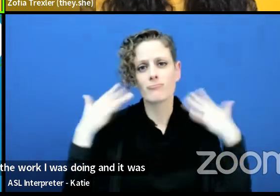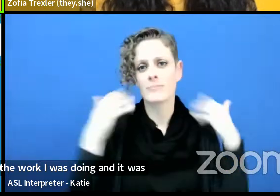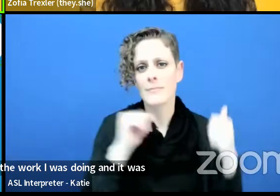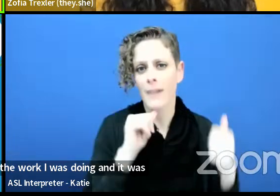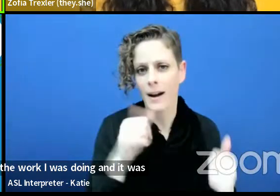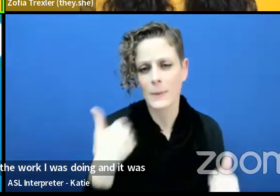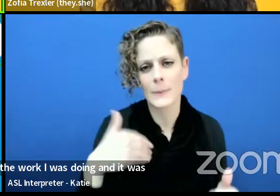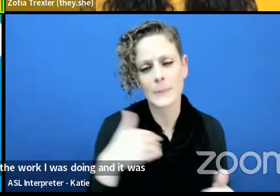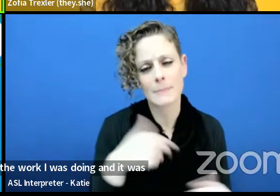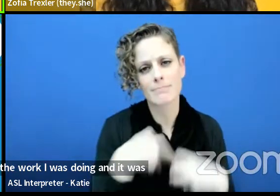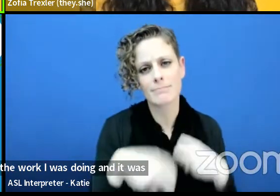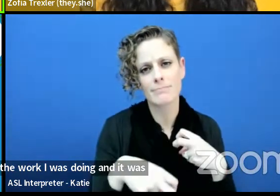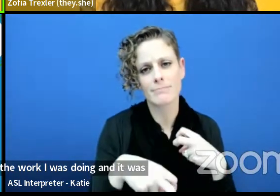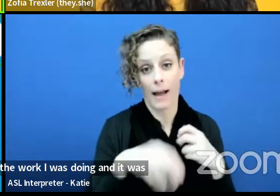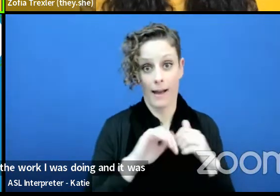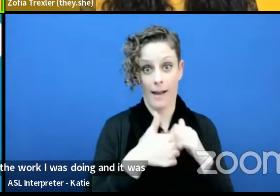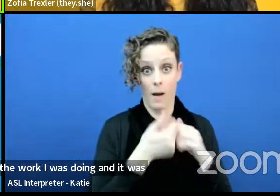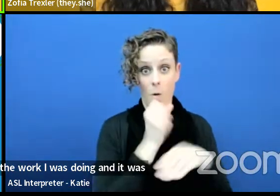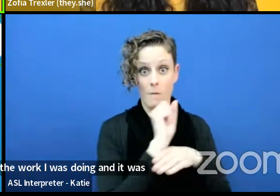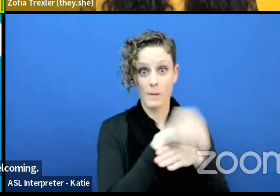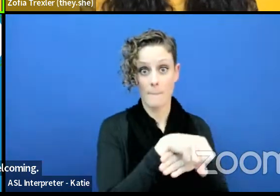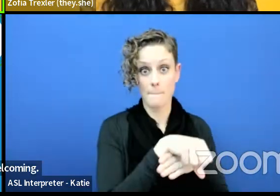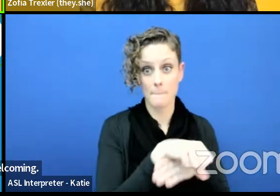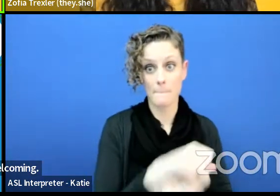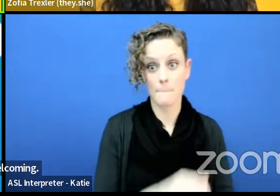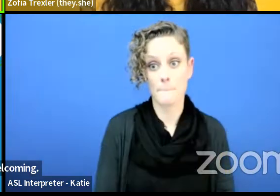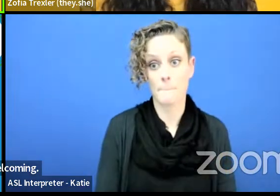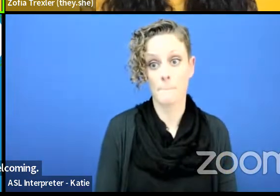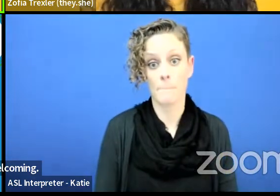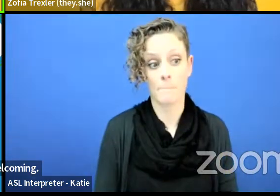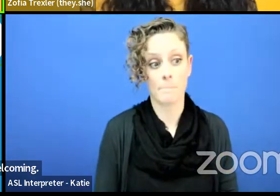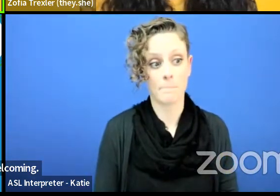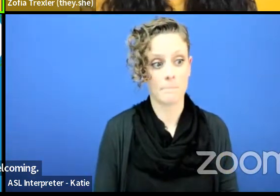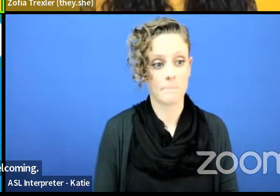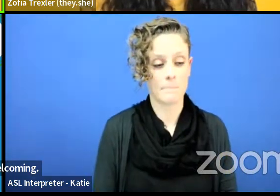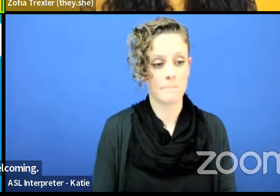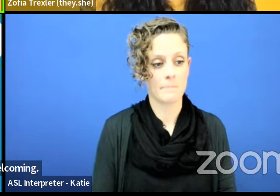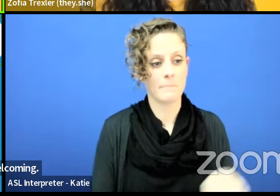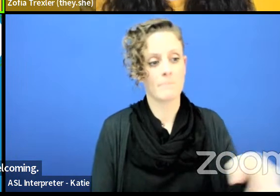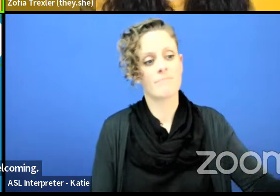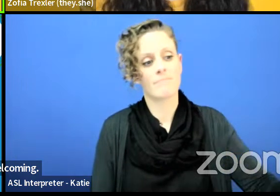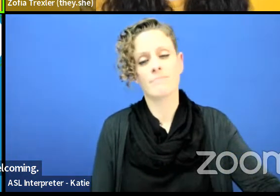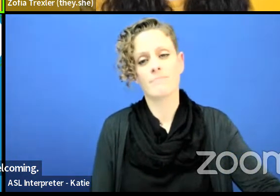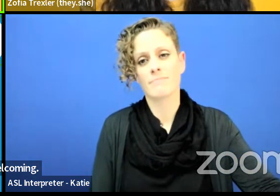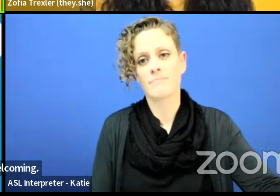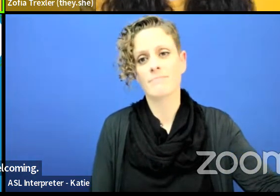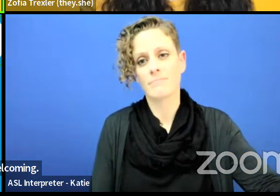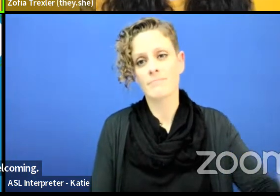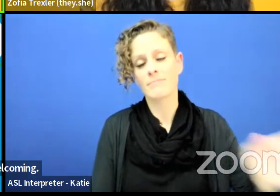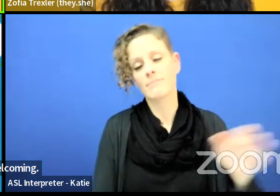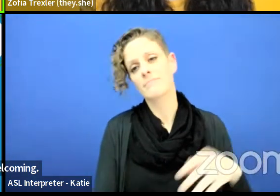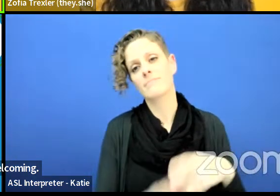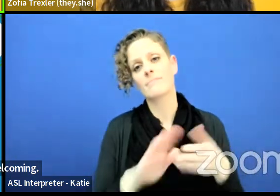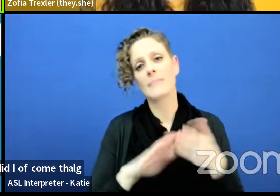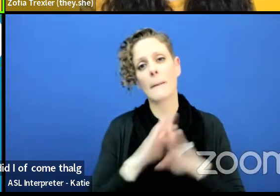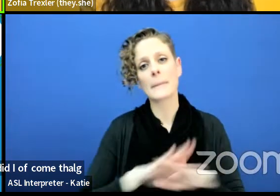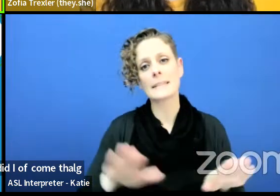However, how did I overcome that? Honestly, it came with a lot of peace of mind and